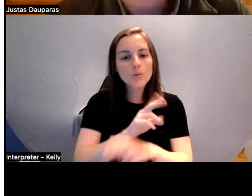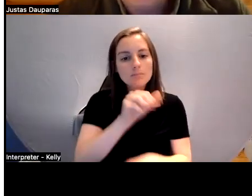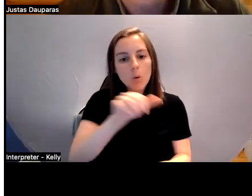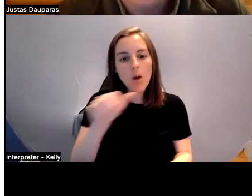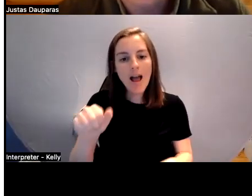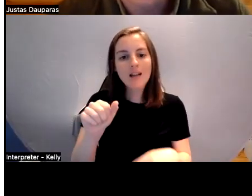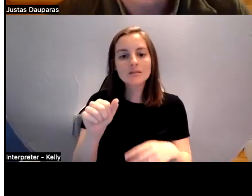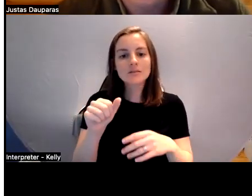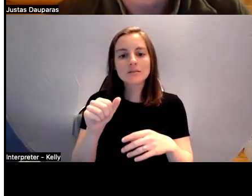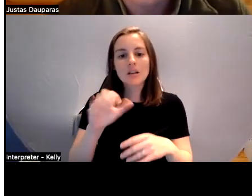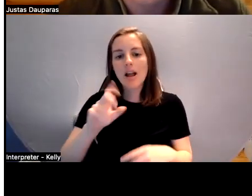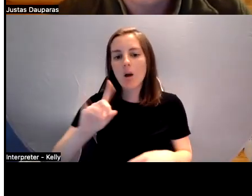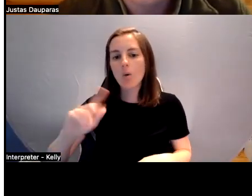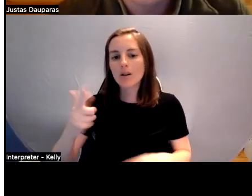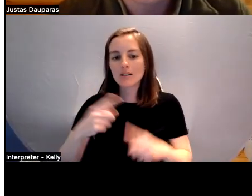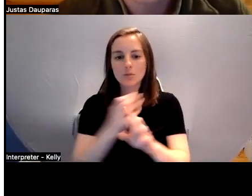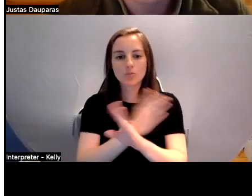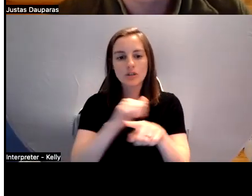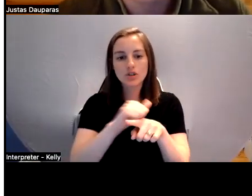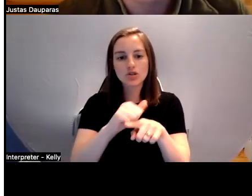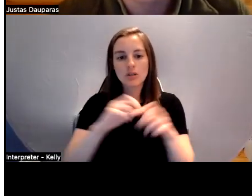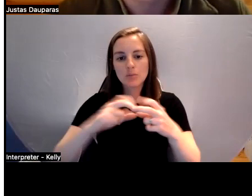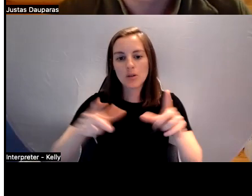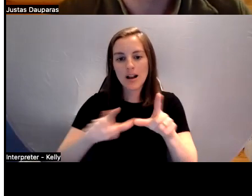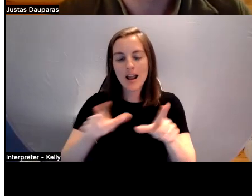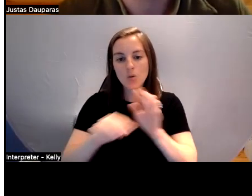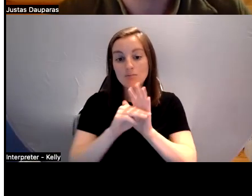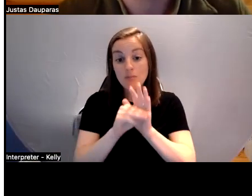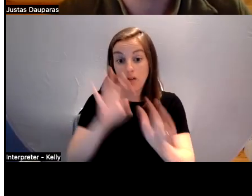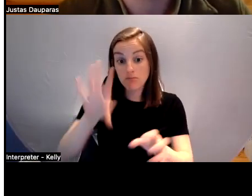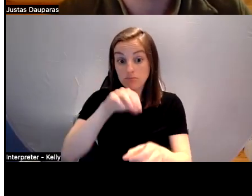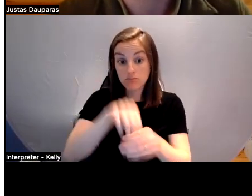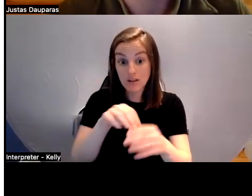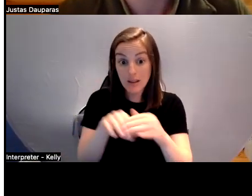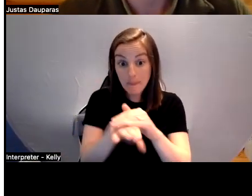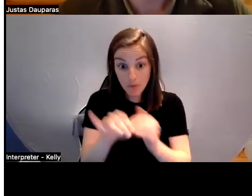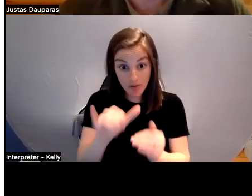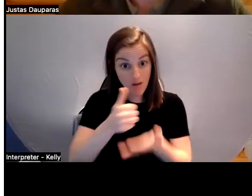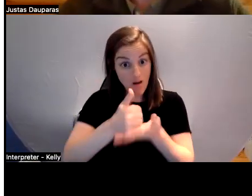acid encodings from the pre-trained protein language model as part of the input be helpful for training the model?